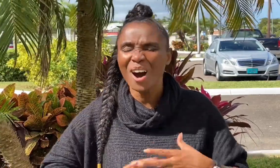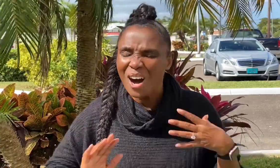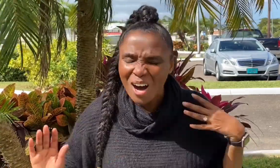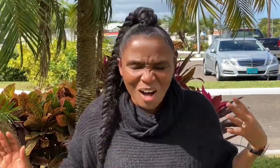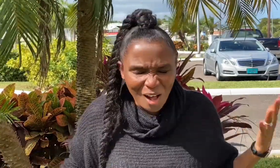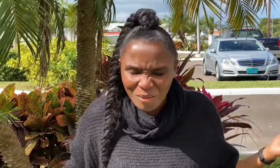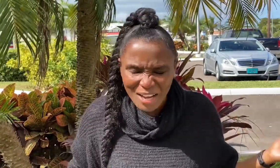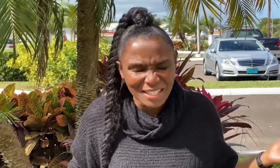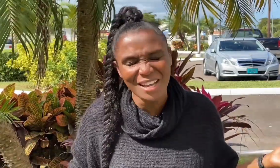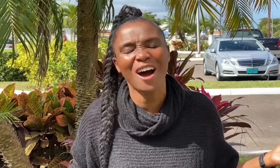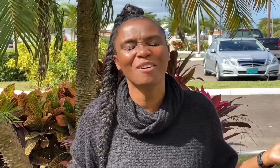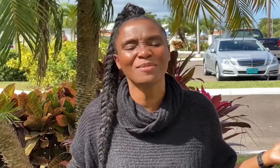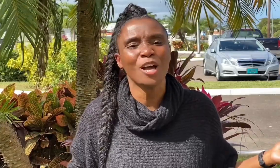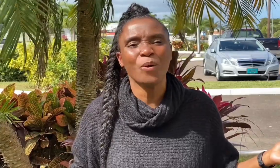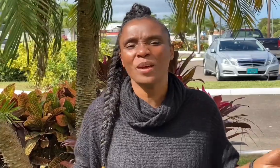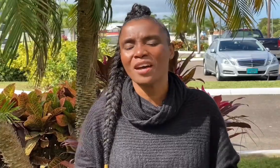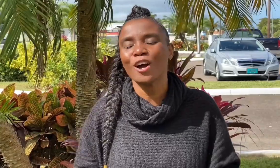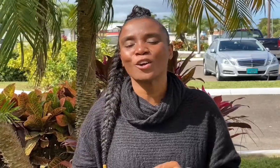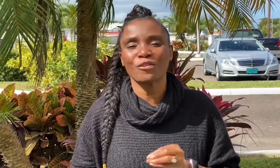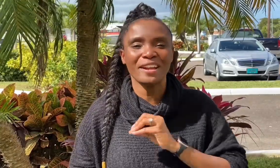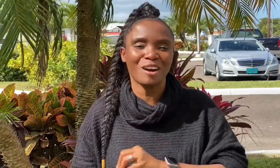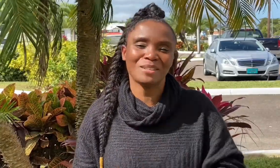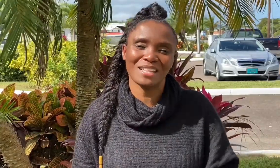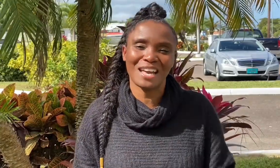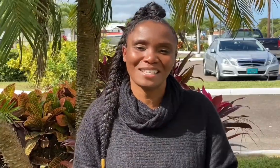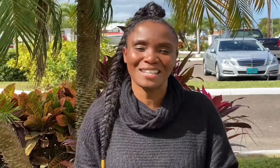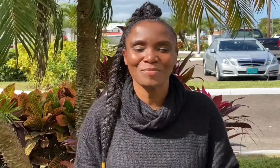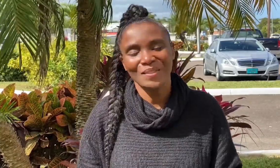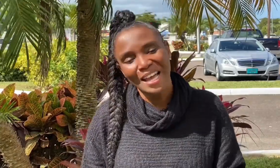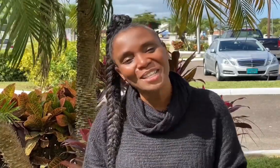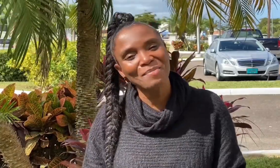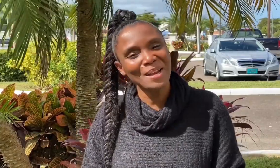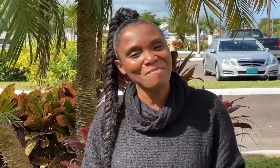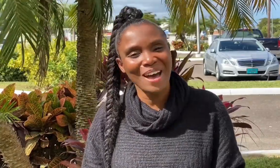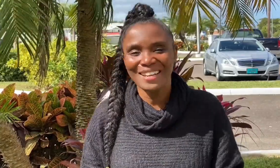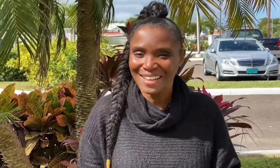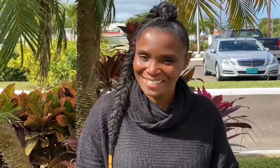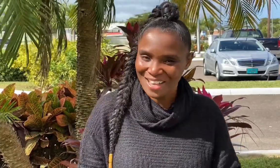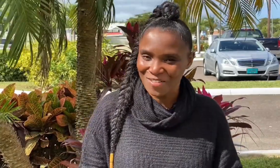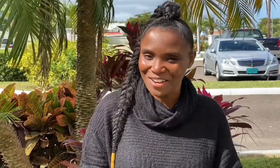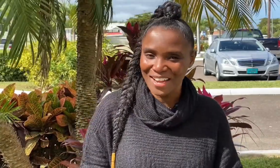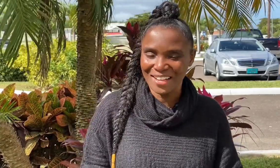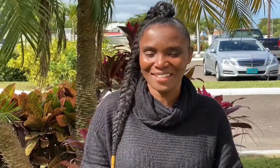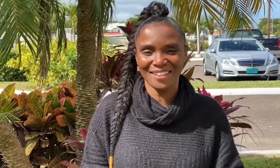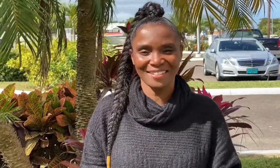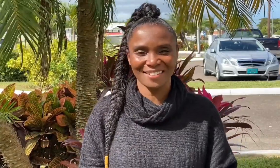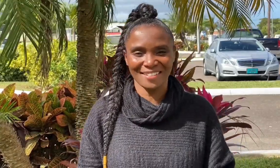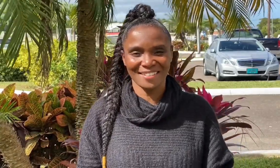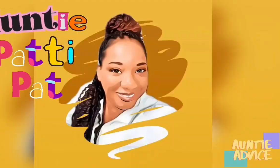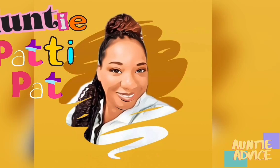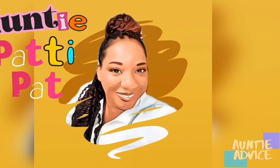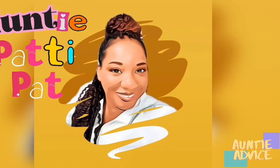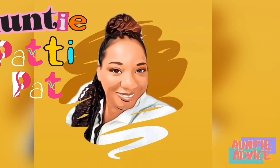she always comes with a great object lesson. Auntie Patti Pat is up next.